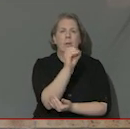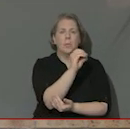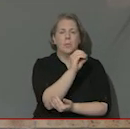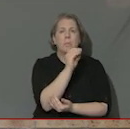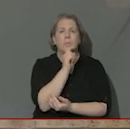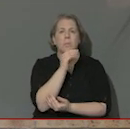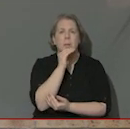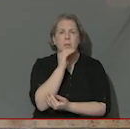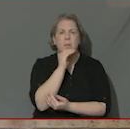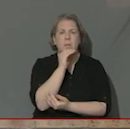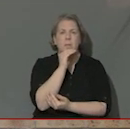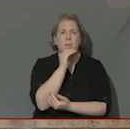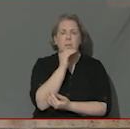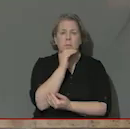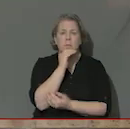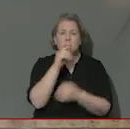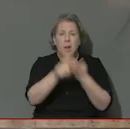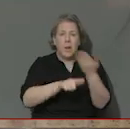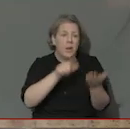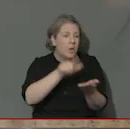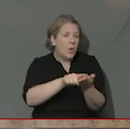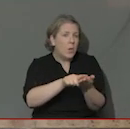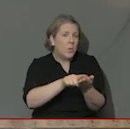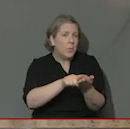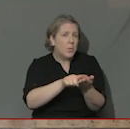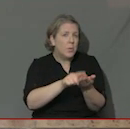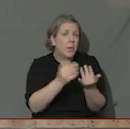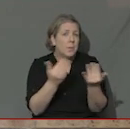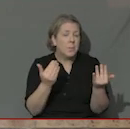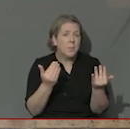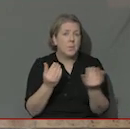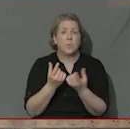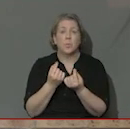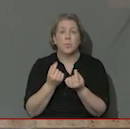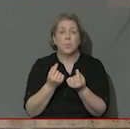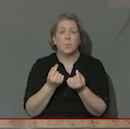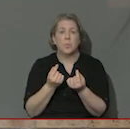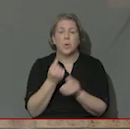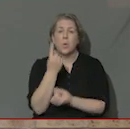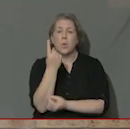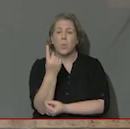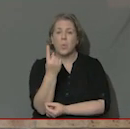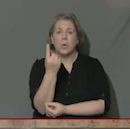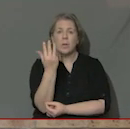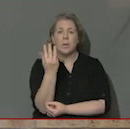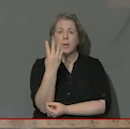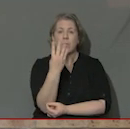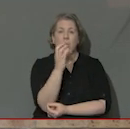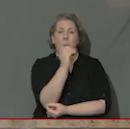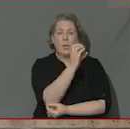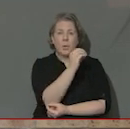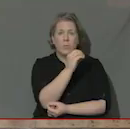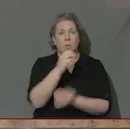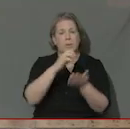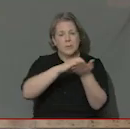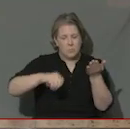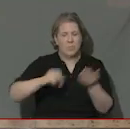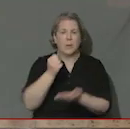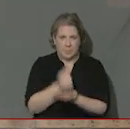455,000, what is the loan part? We subtract that interest of 194,400.